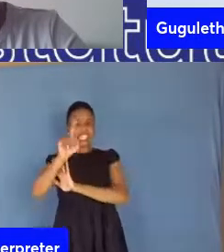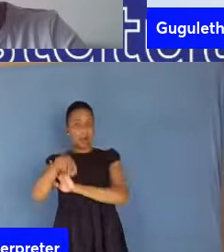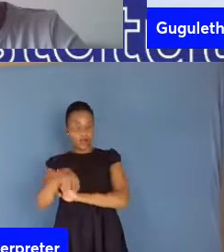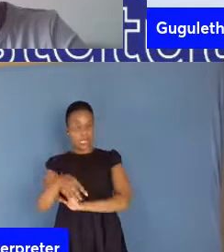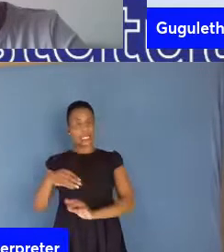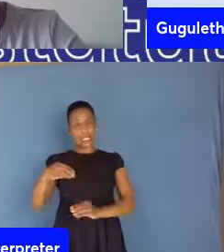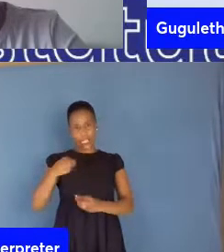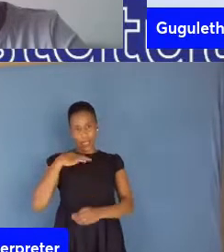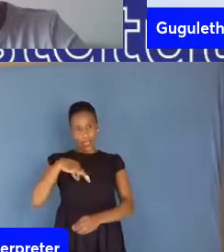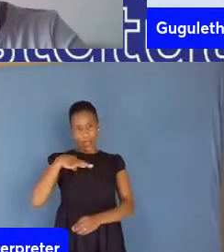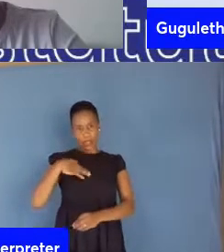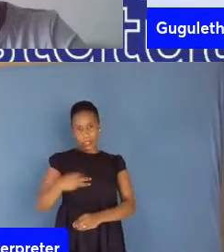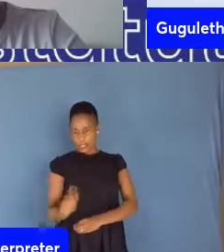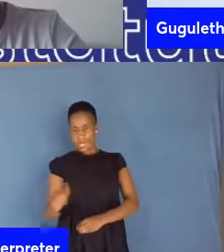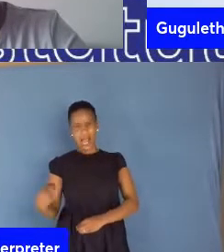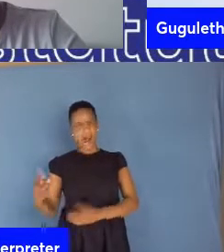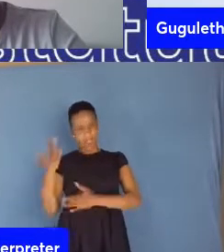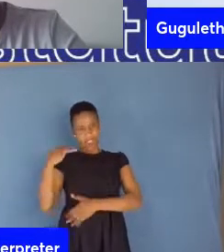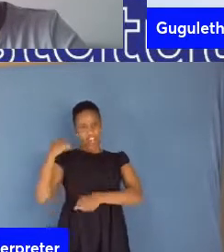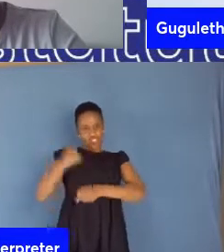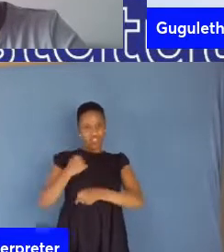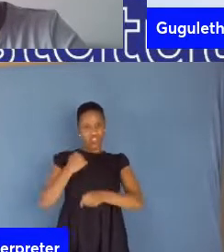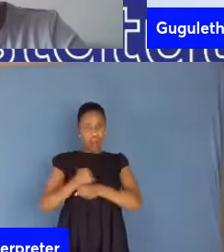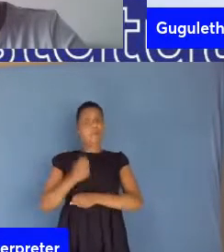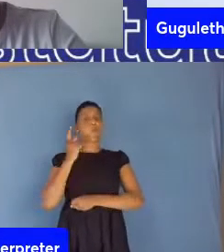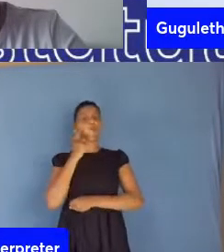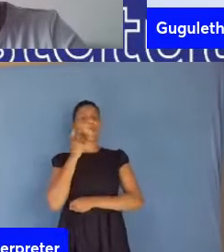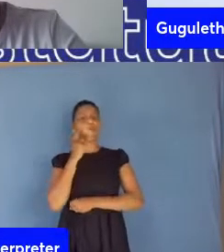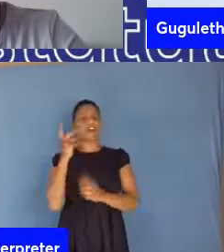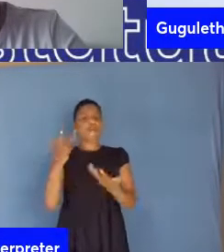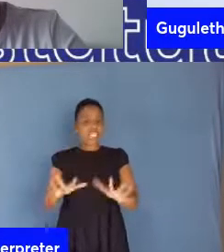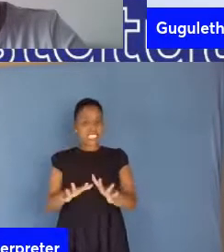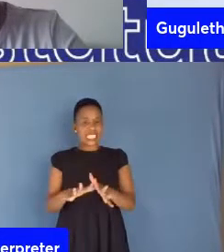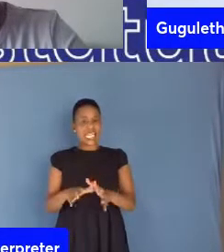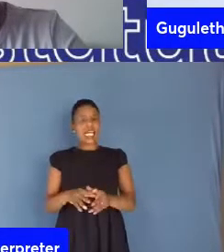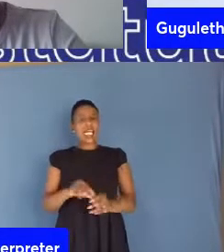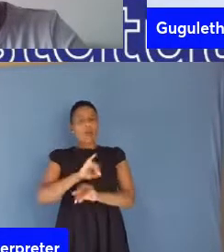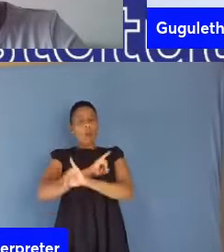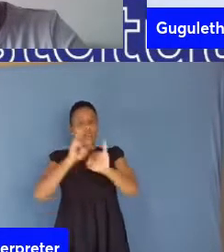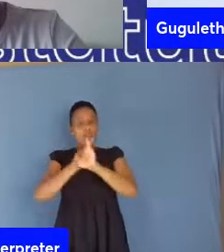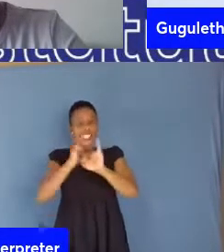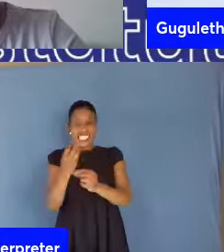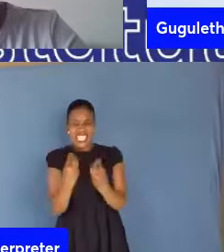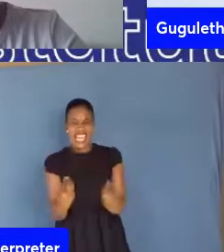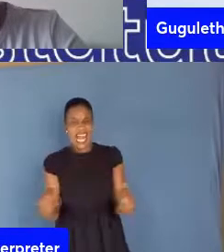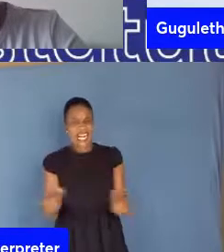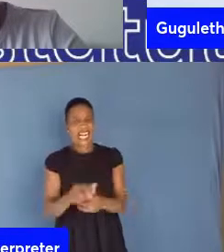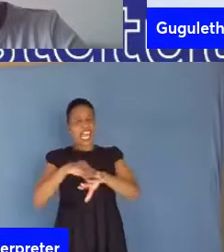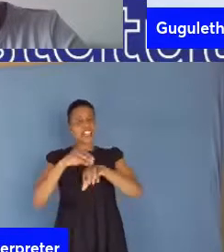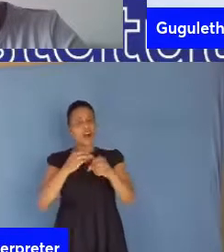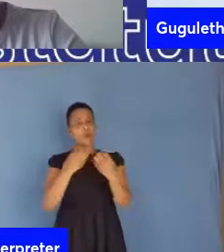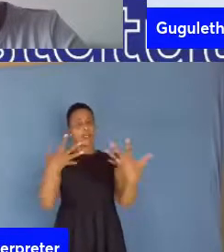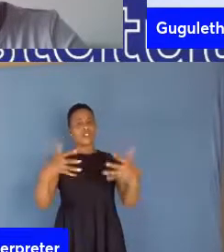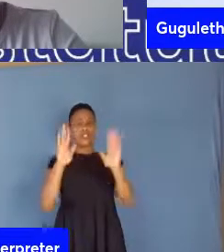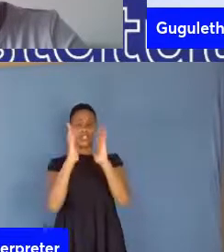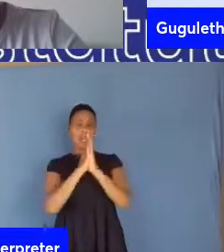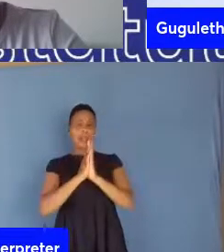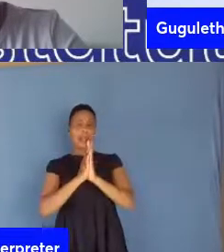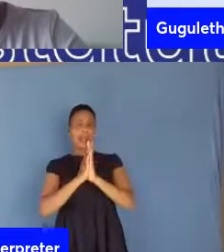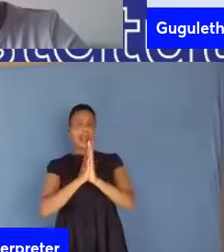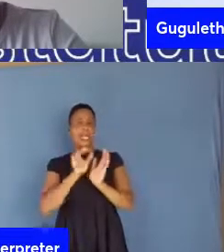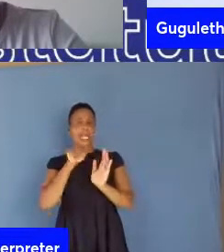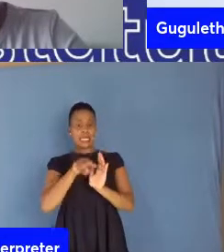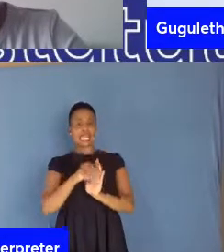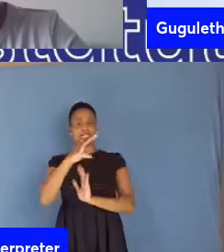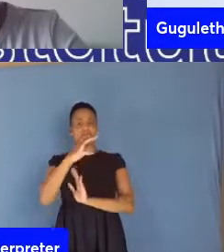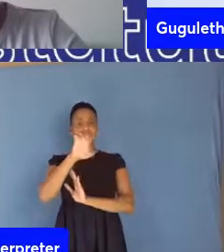year were impregnated, and the youngest of those girls was 10 years old and was a Cecilia Makiwane